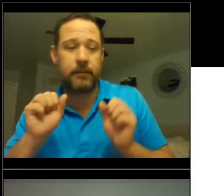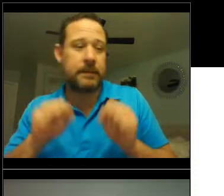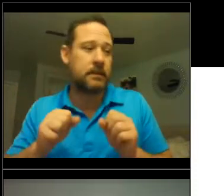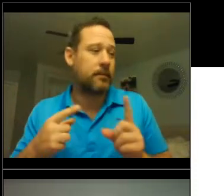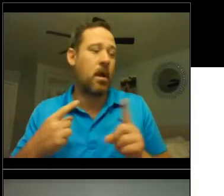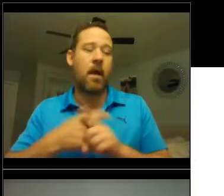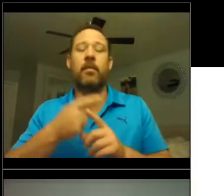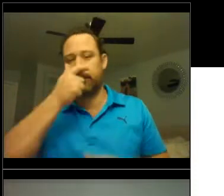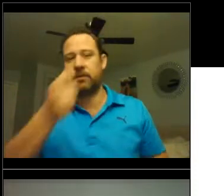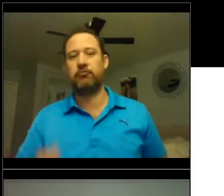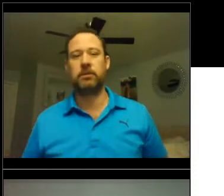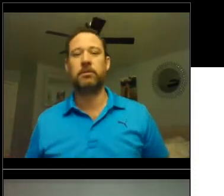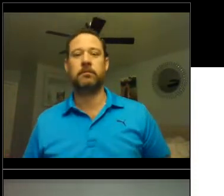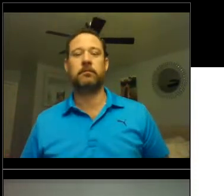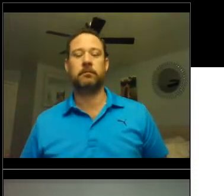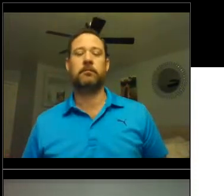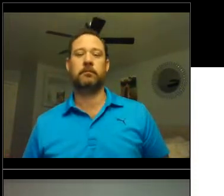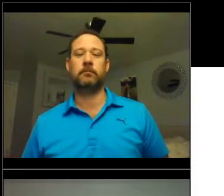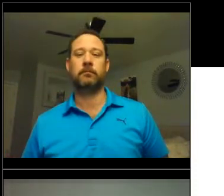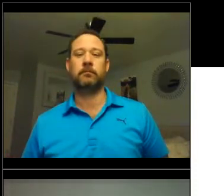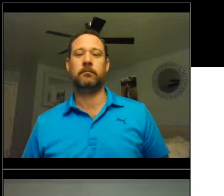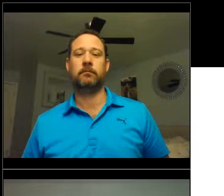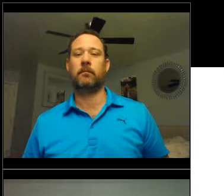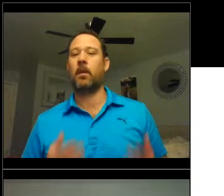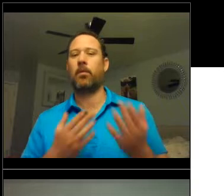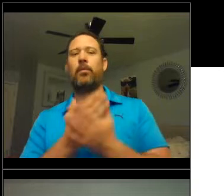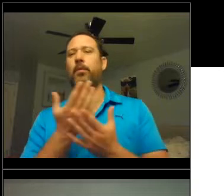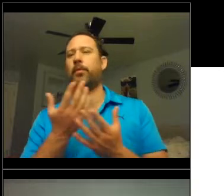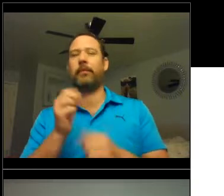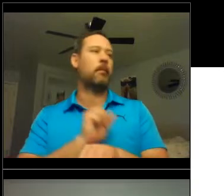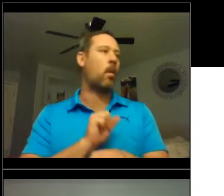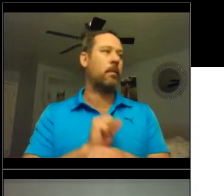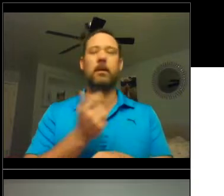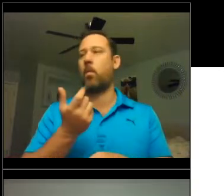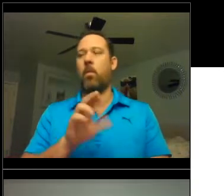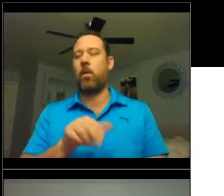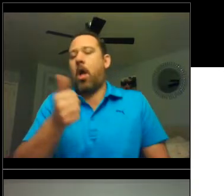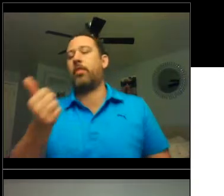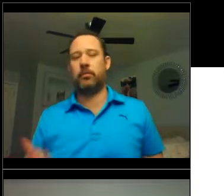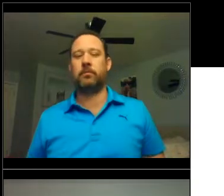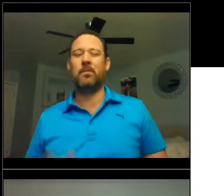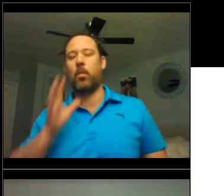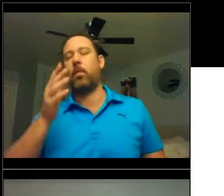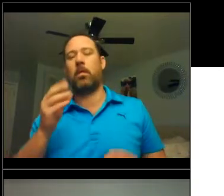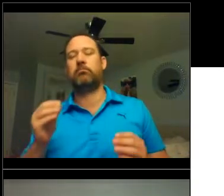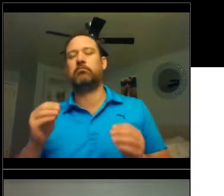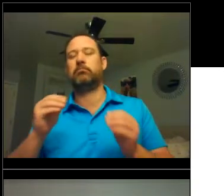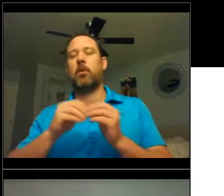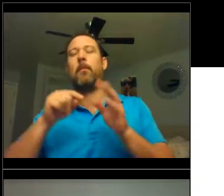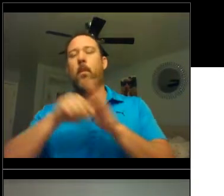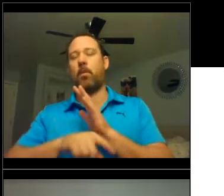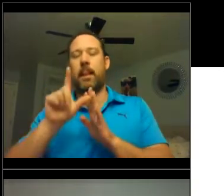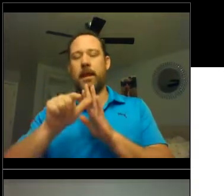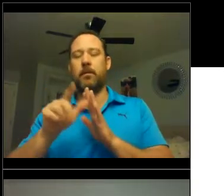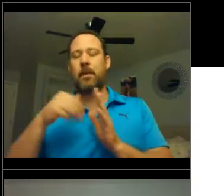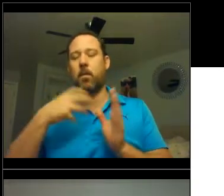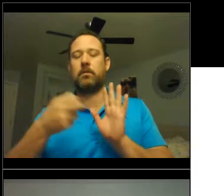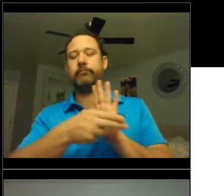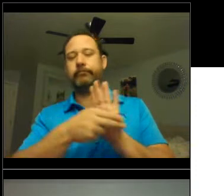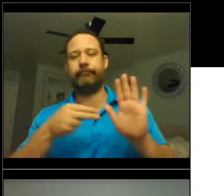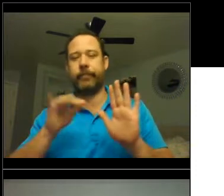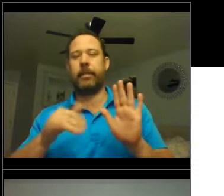of interest through employment or otherwise. So we'll get into that later, but I just wanted to highlight